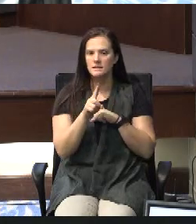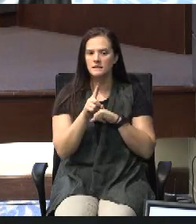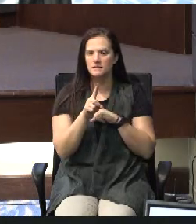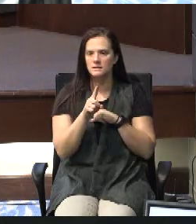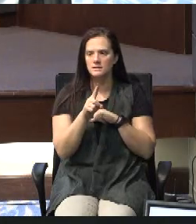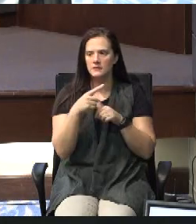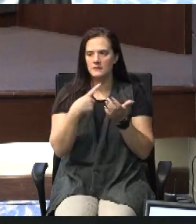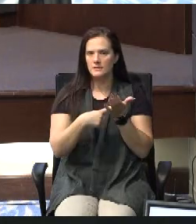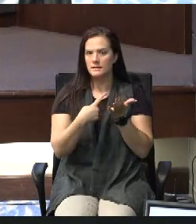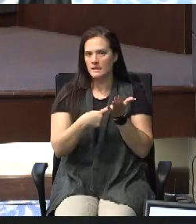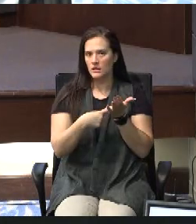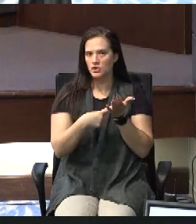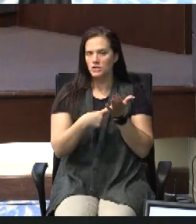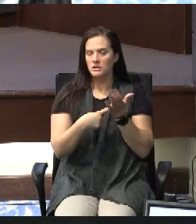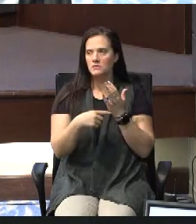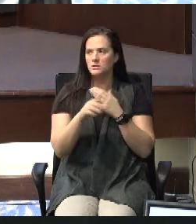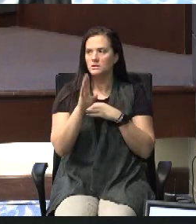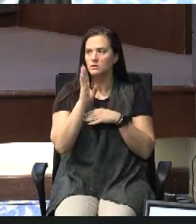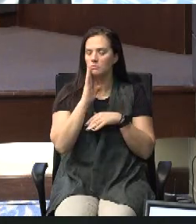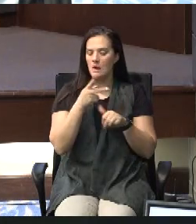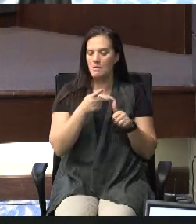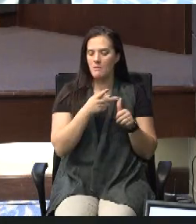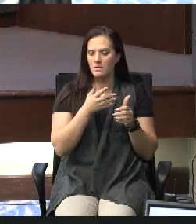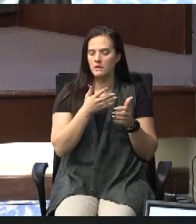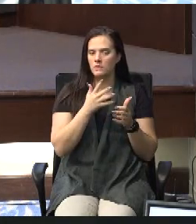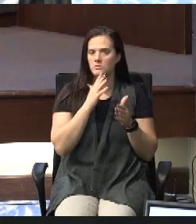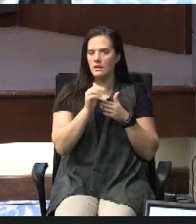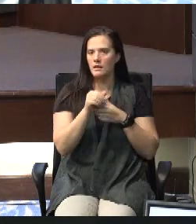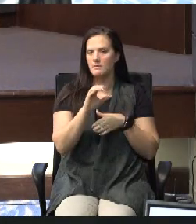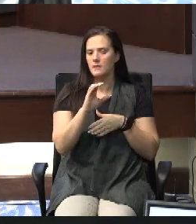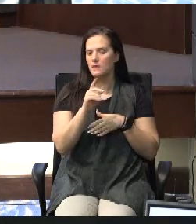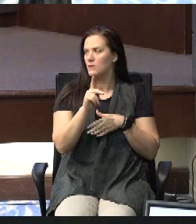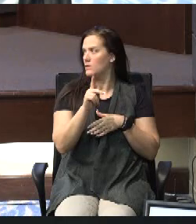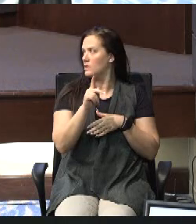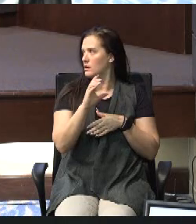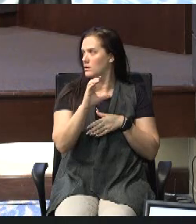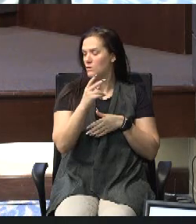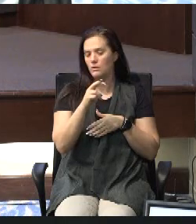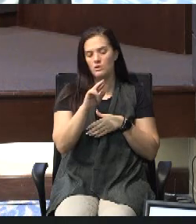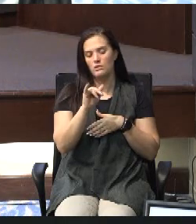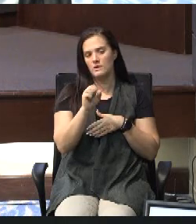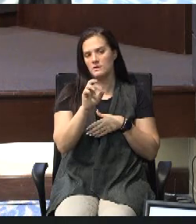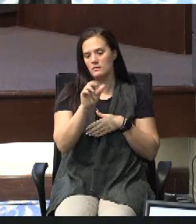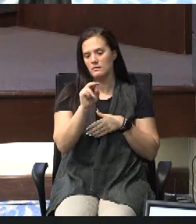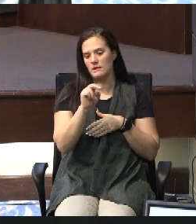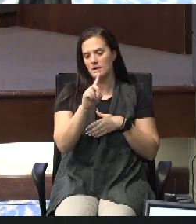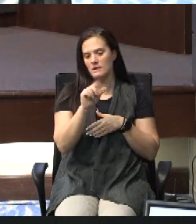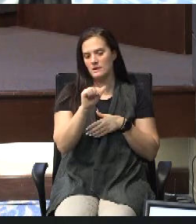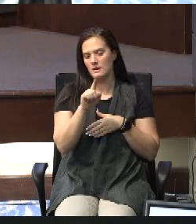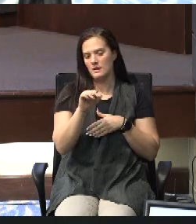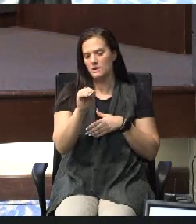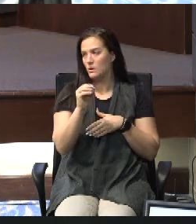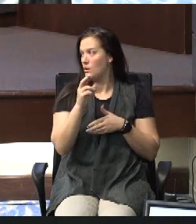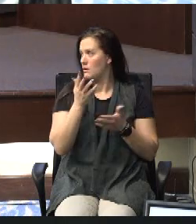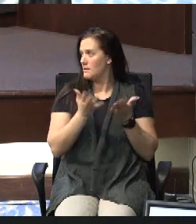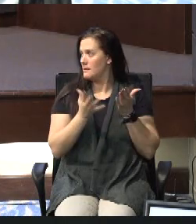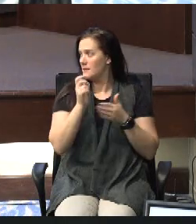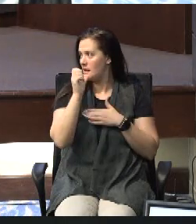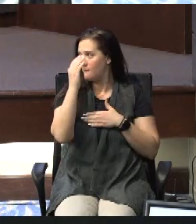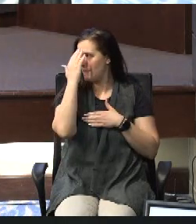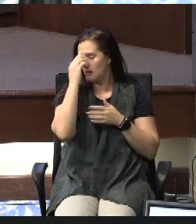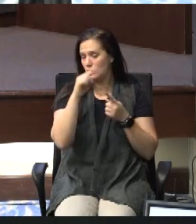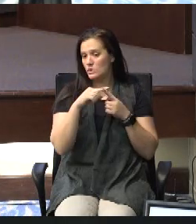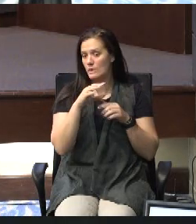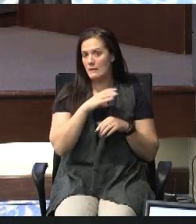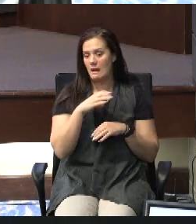a discussion that's going to be primarily led by Chris Randazzo, who, while perhaps unfamiliar to